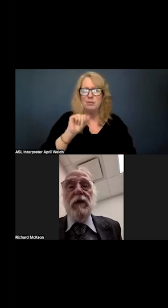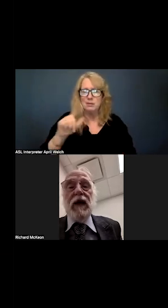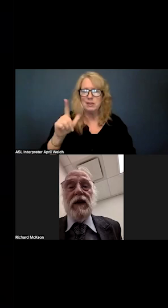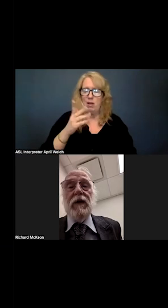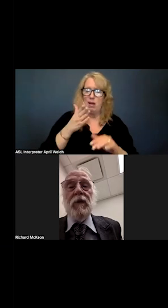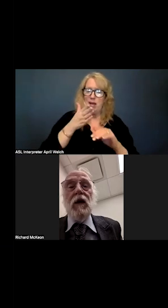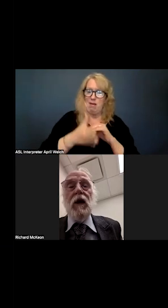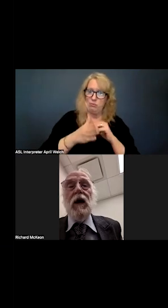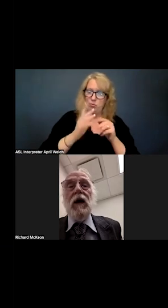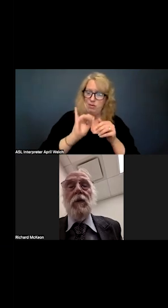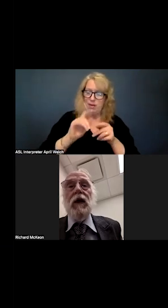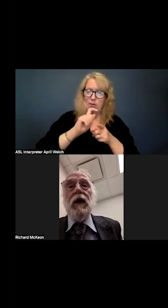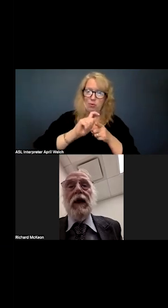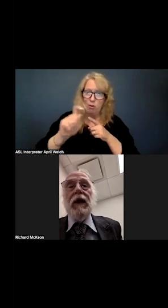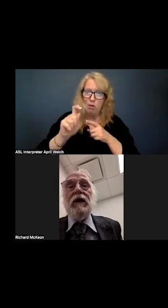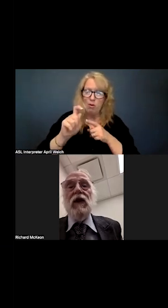is made,